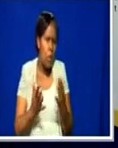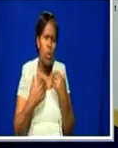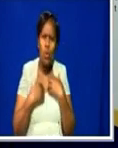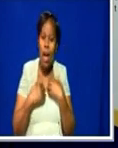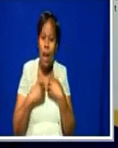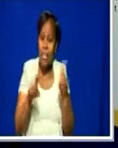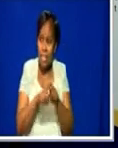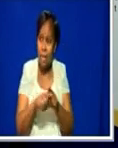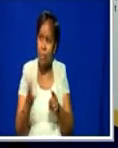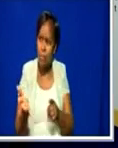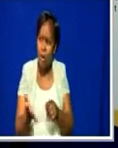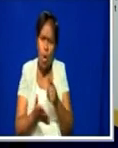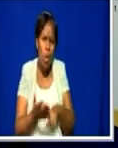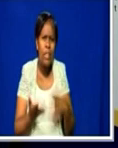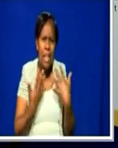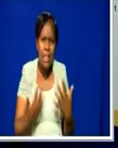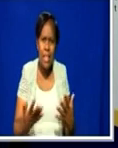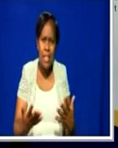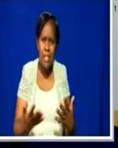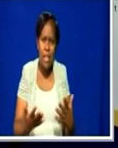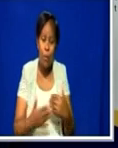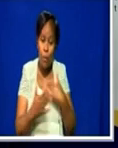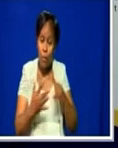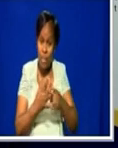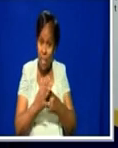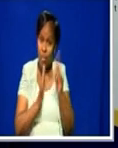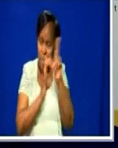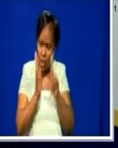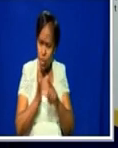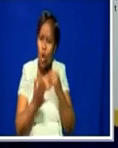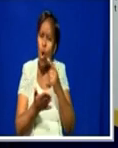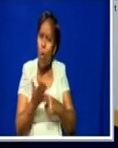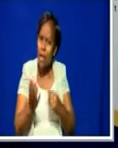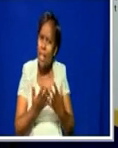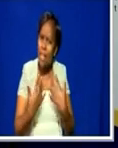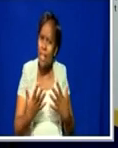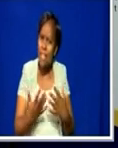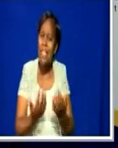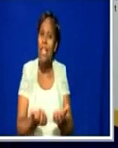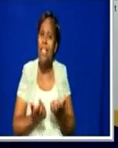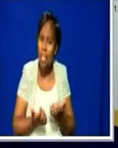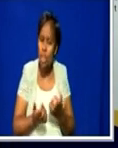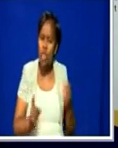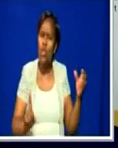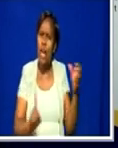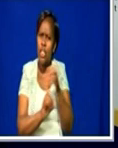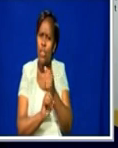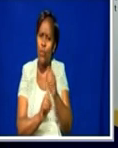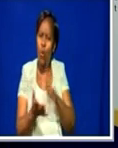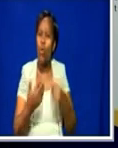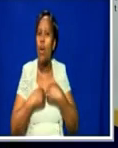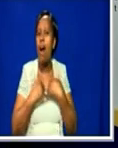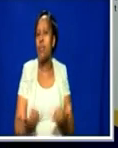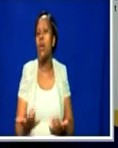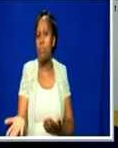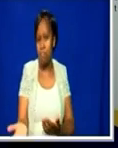such a thing. What are the things, maybe before now we dive into the show, what are some of the things they need to achieve what we just have here?